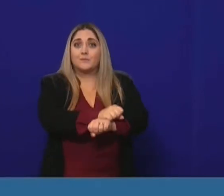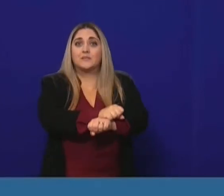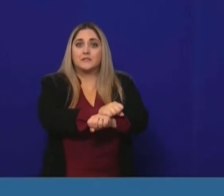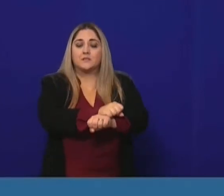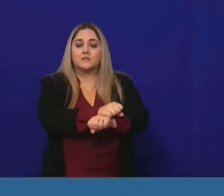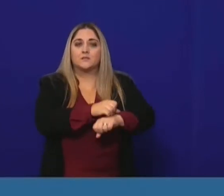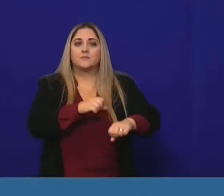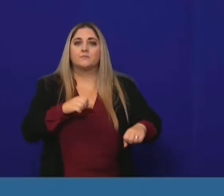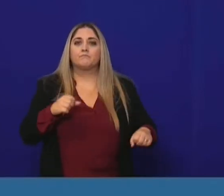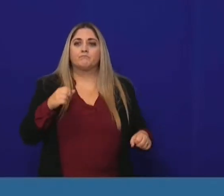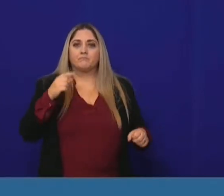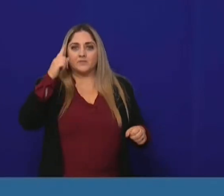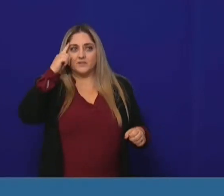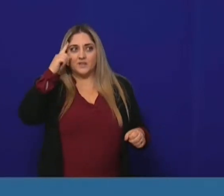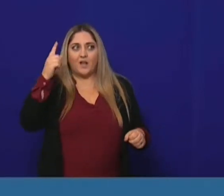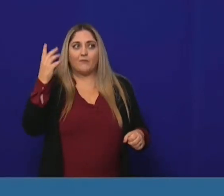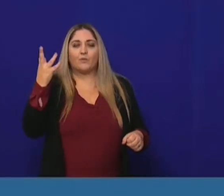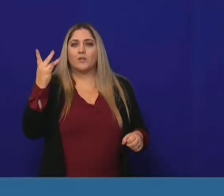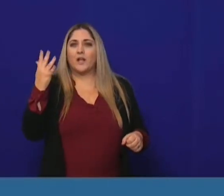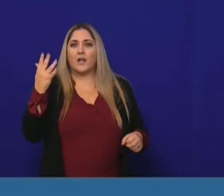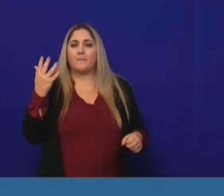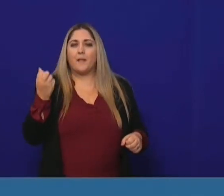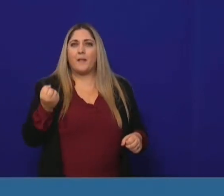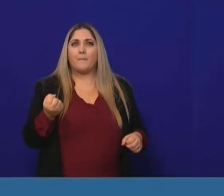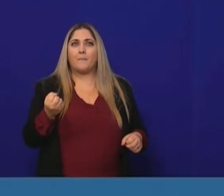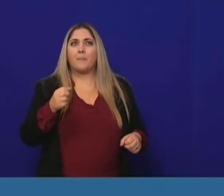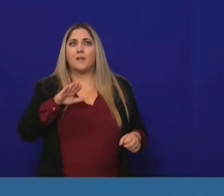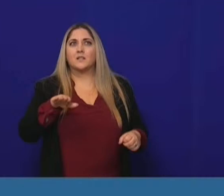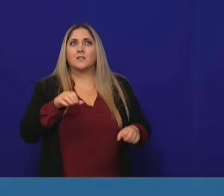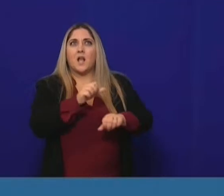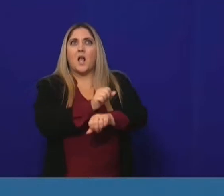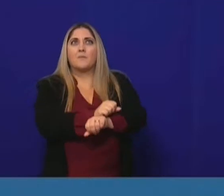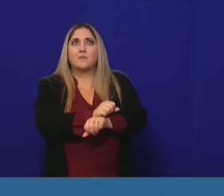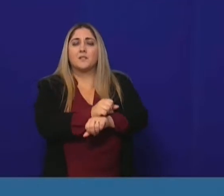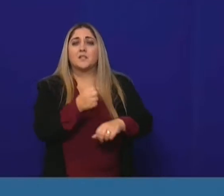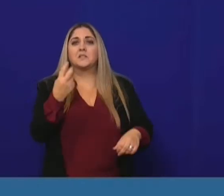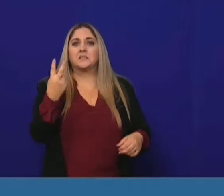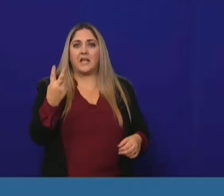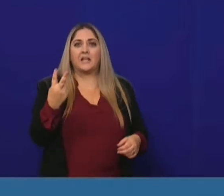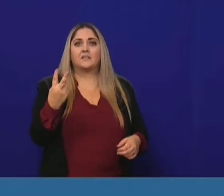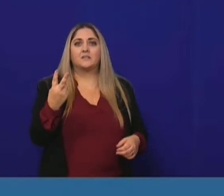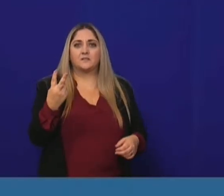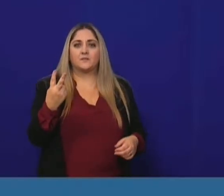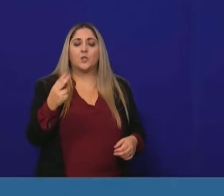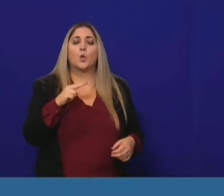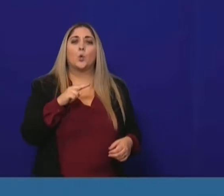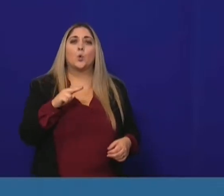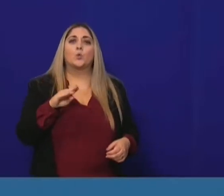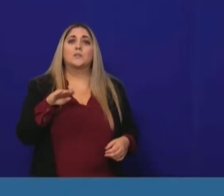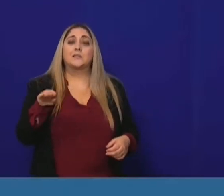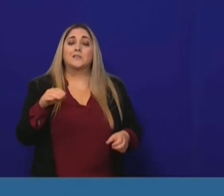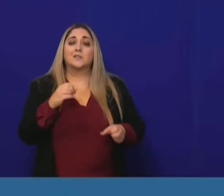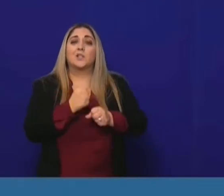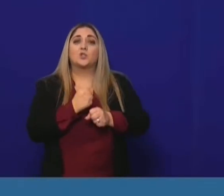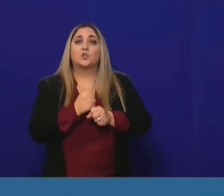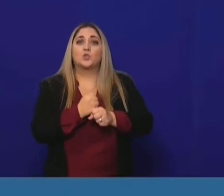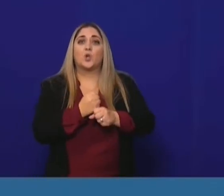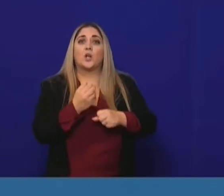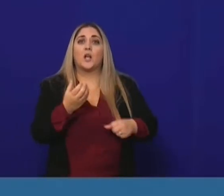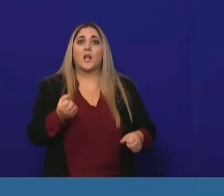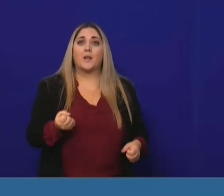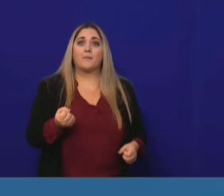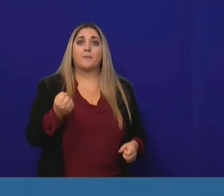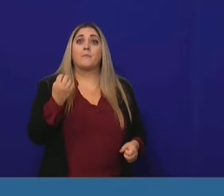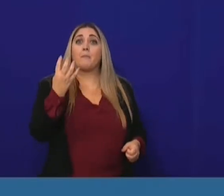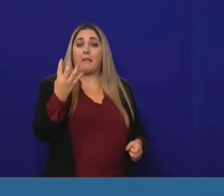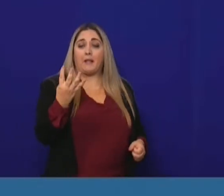li propju għandna bħala inmates bħalissa qatt baqa' 2 każijiet li huma attivi u bħala staff qatt baqa'